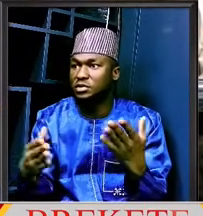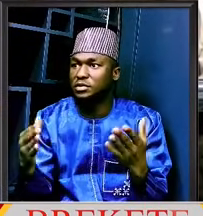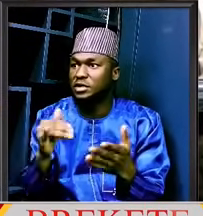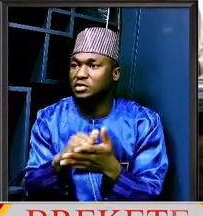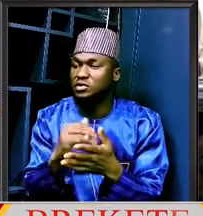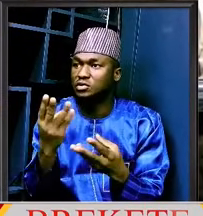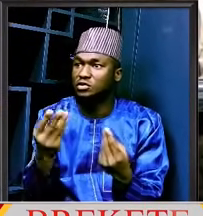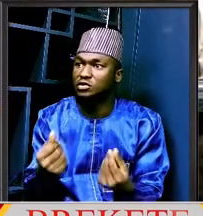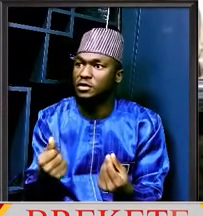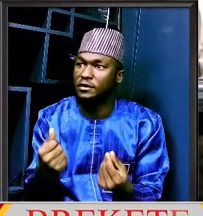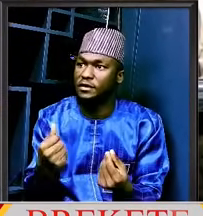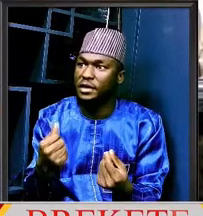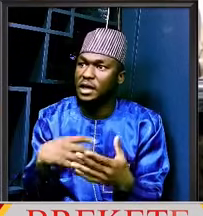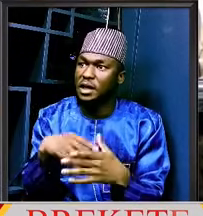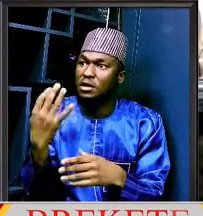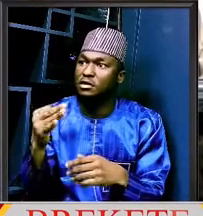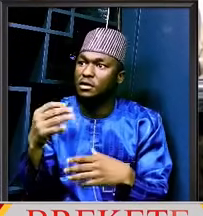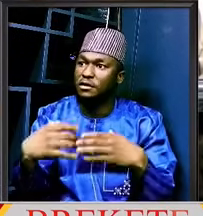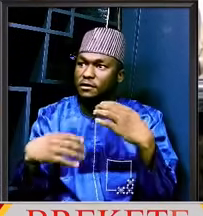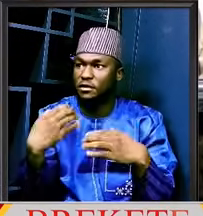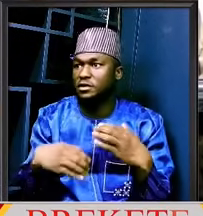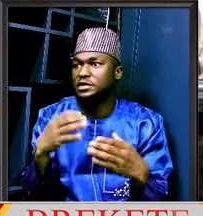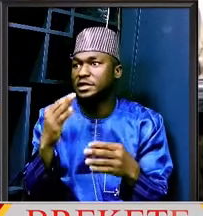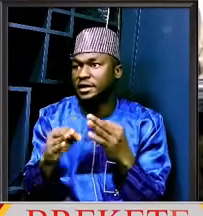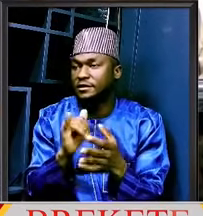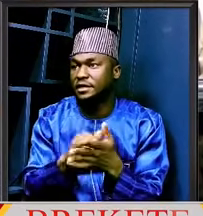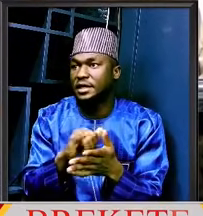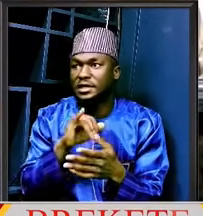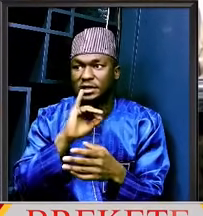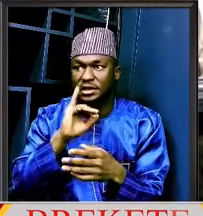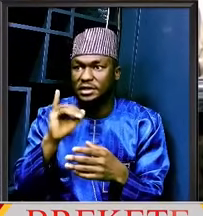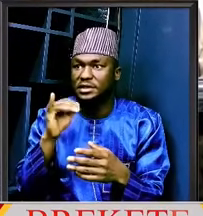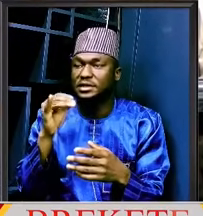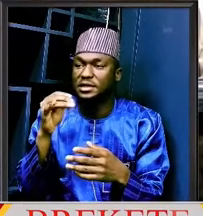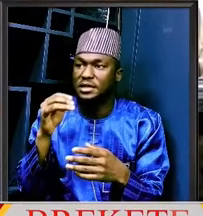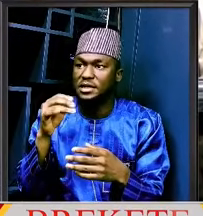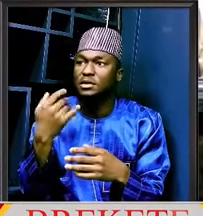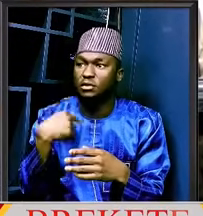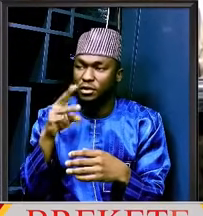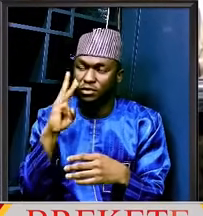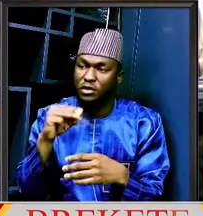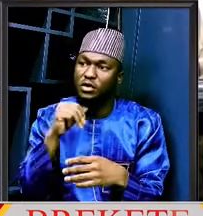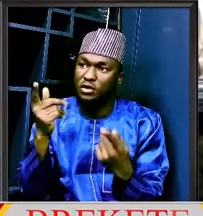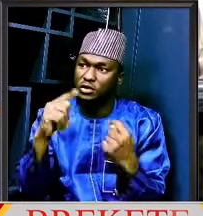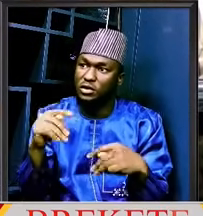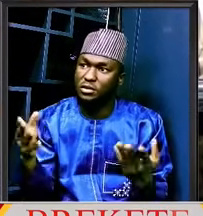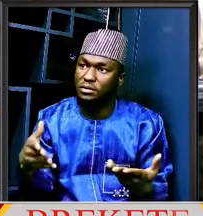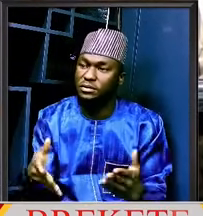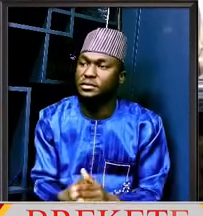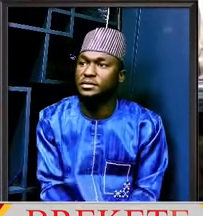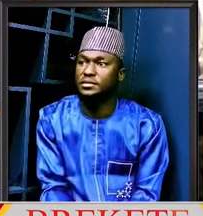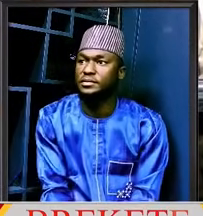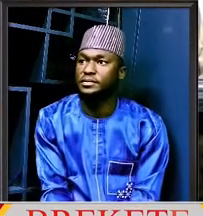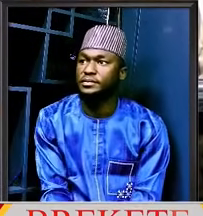of court. I said, if he reaches that level, obviously, we'll settle out of court. He said, okay.